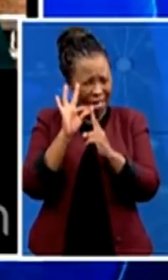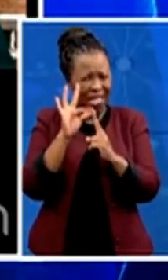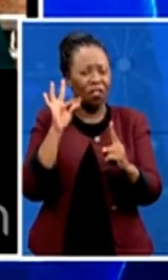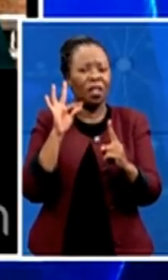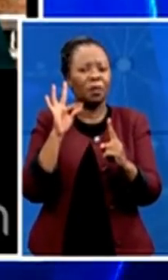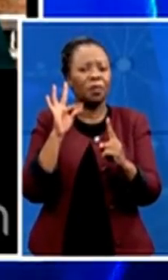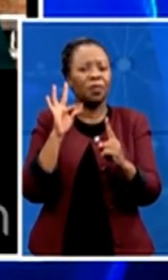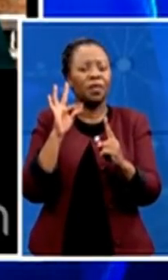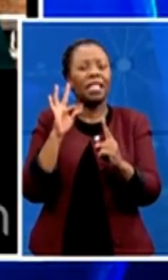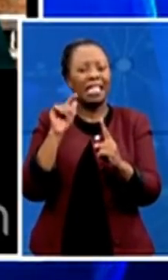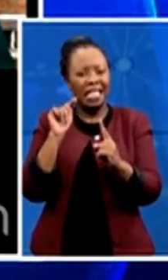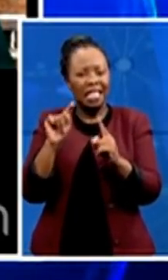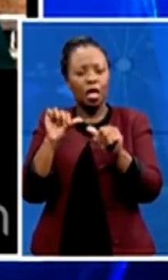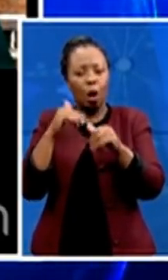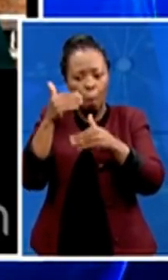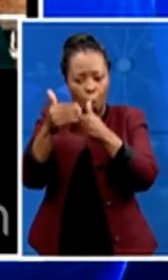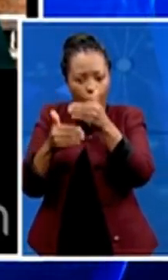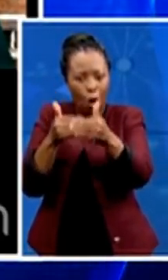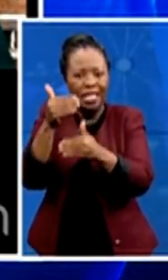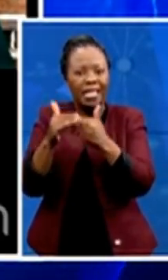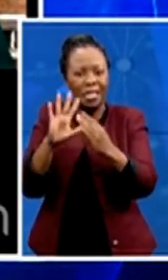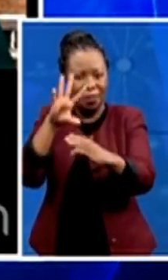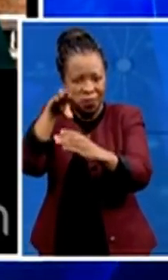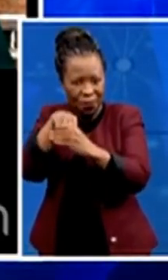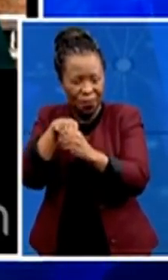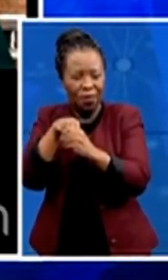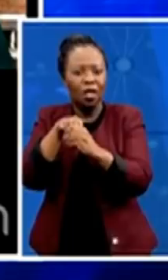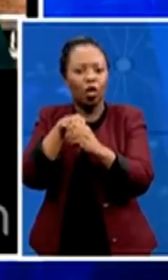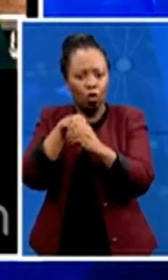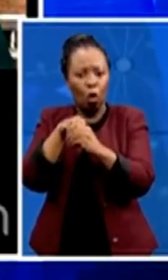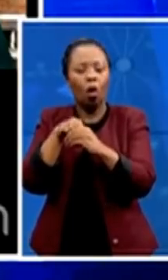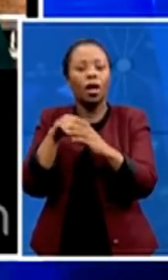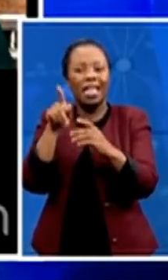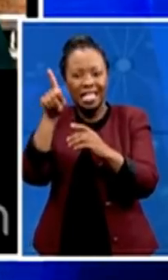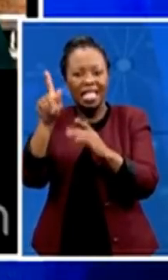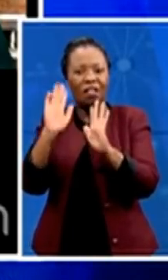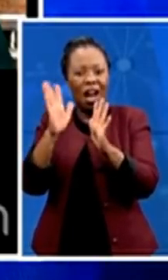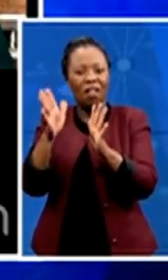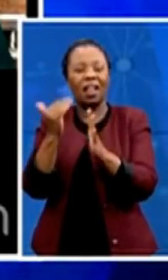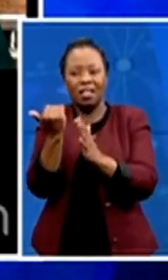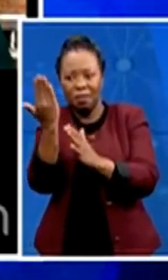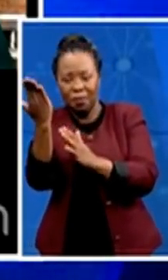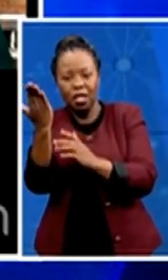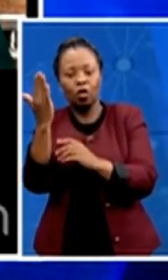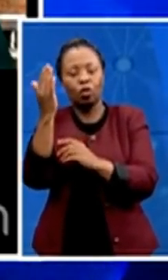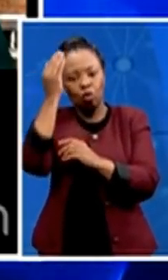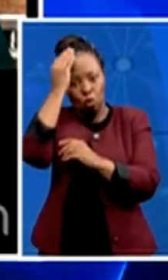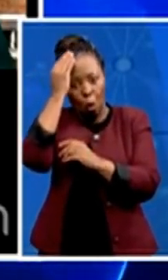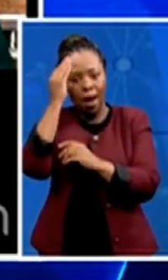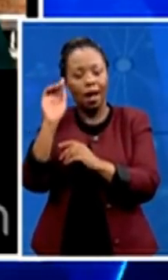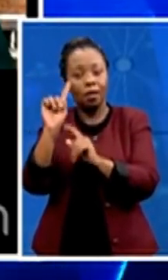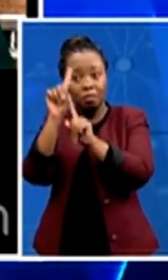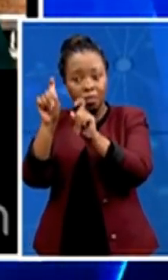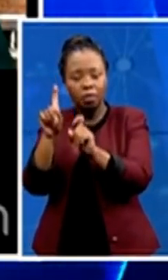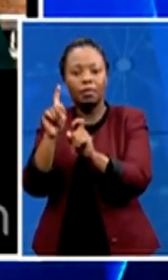president was a party to contempt proceedings. And the fact that in De Beer, after the hearing,